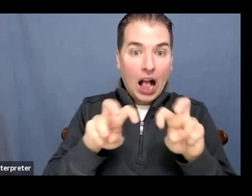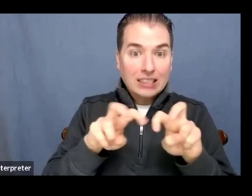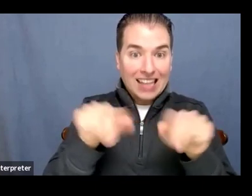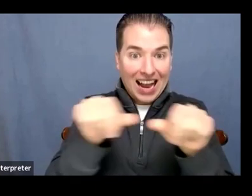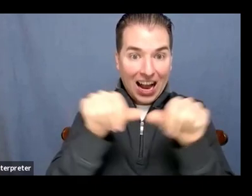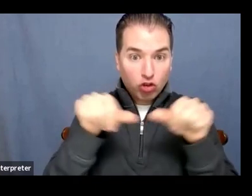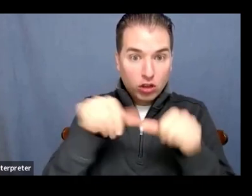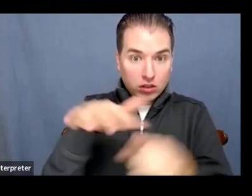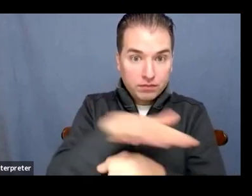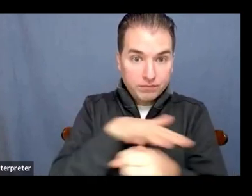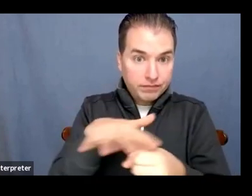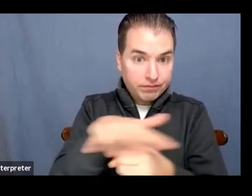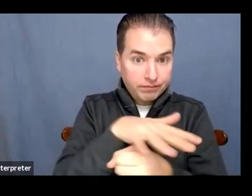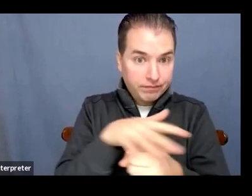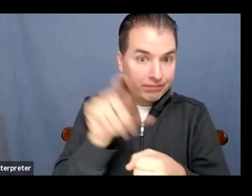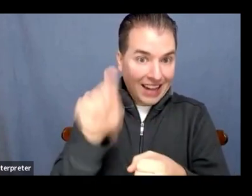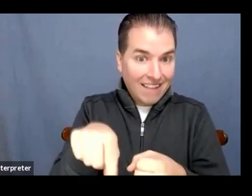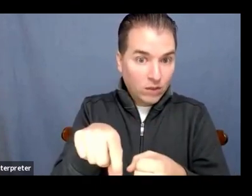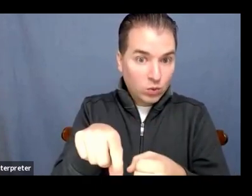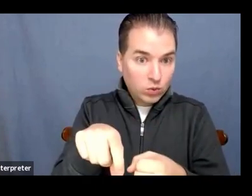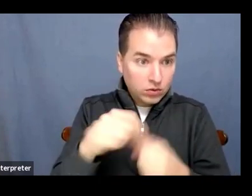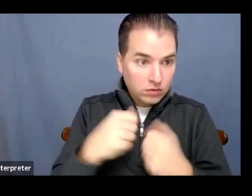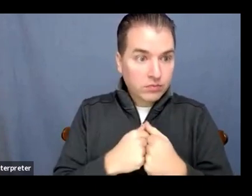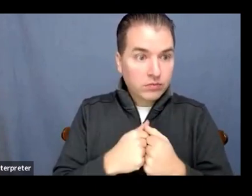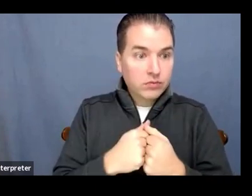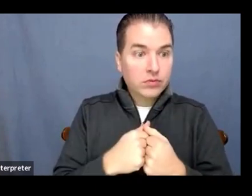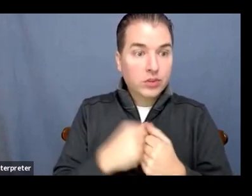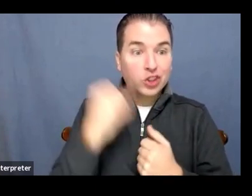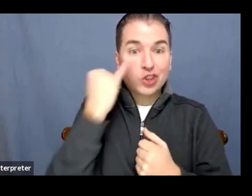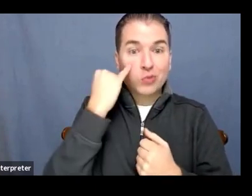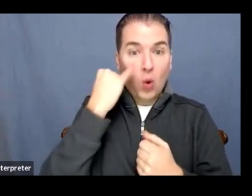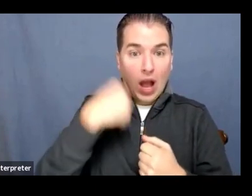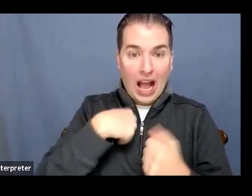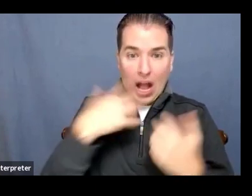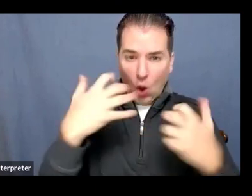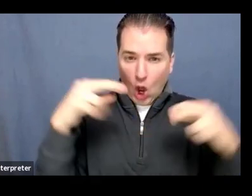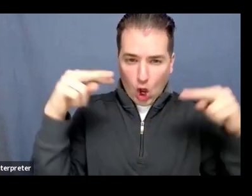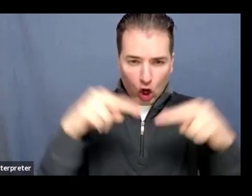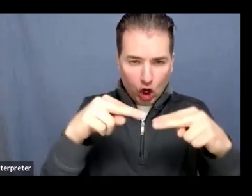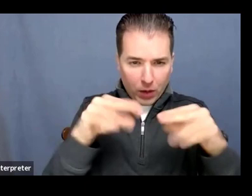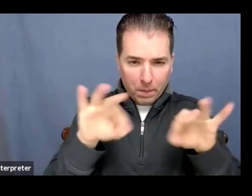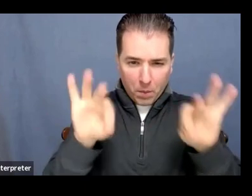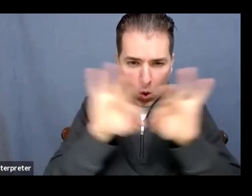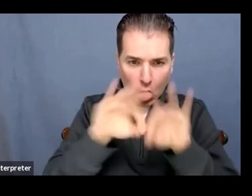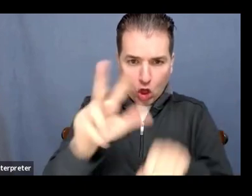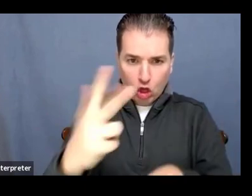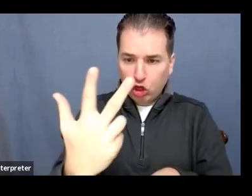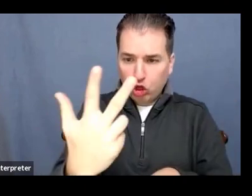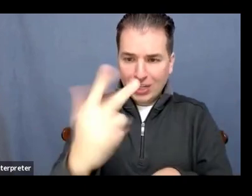right? So I'm targeting a 3-mile area for my shop,